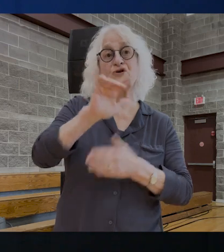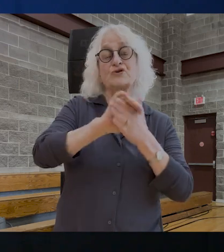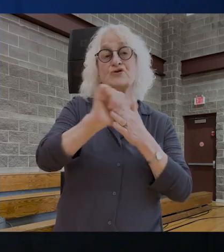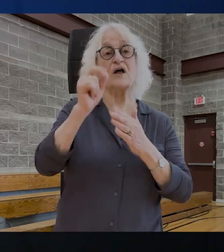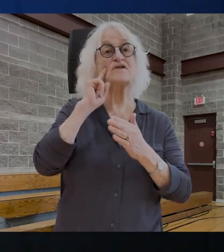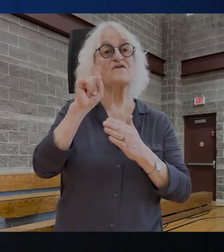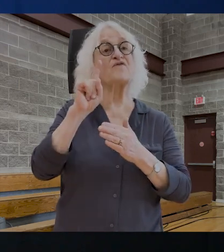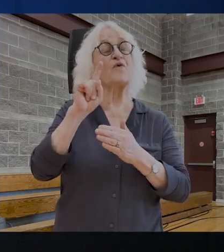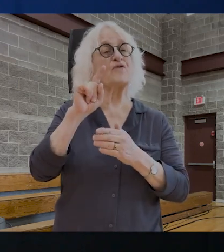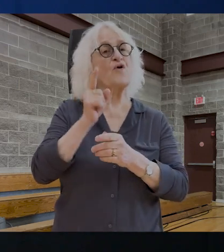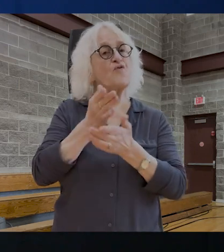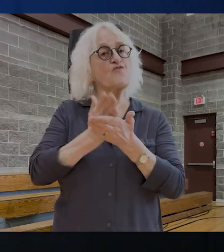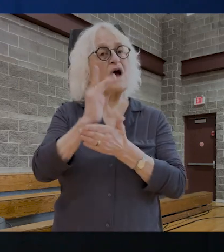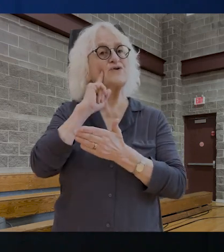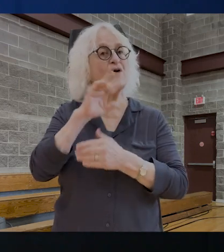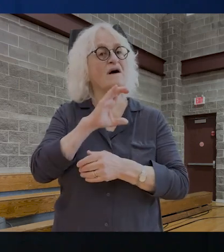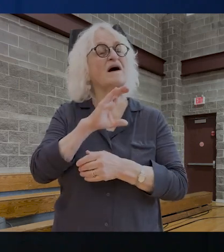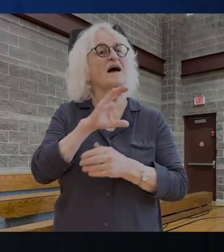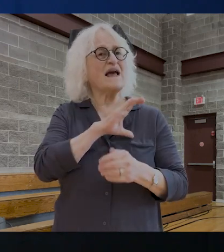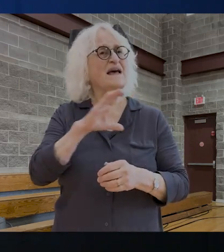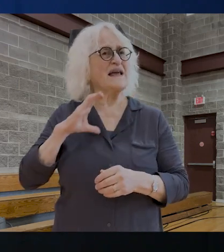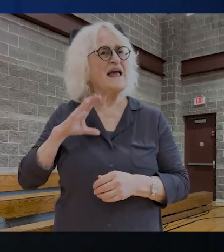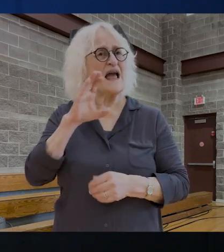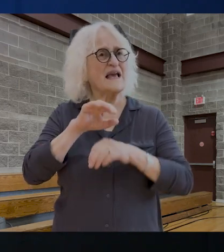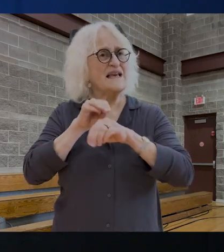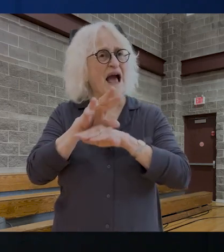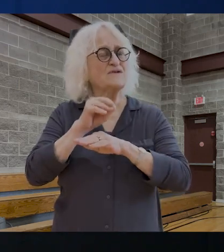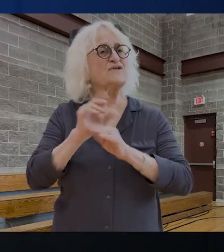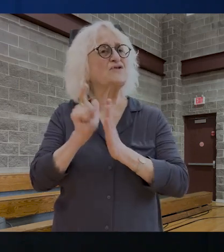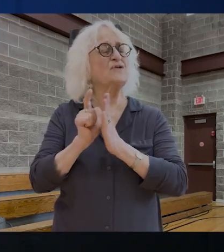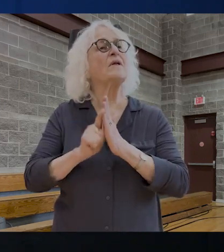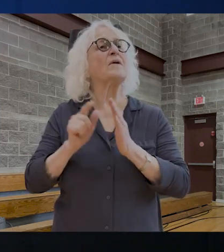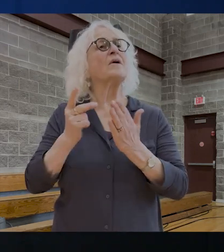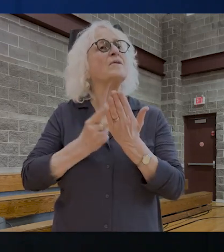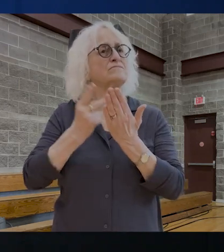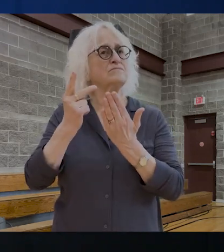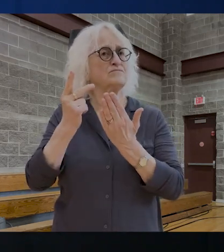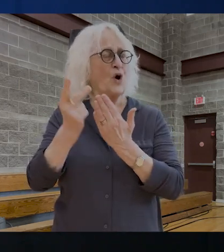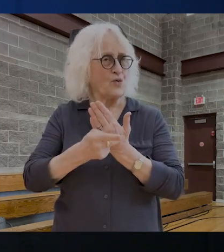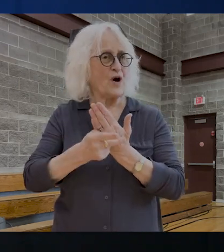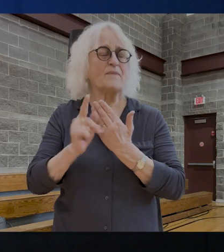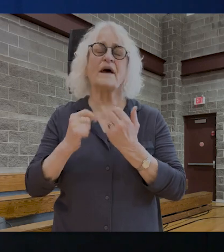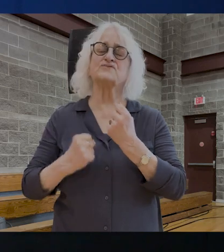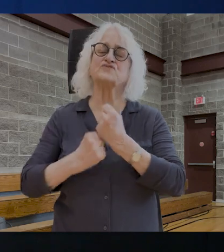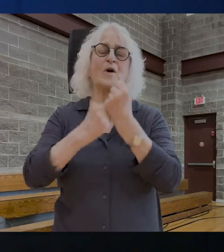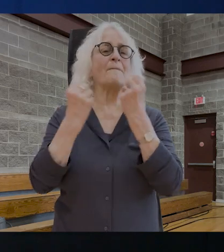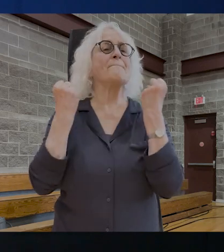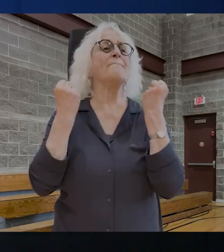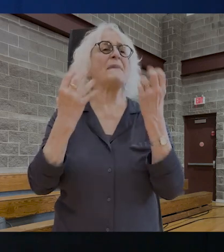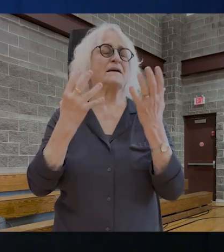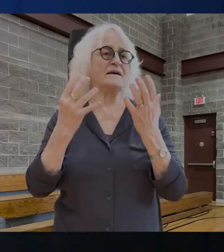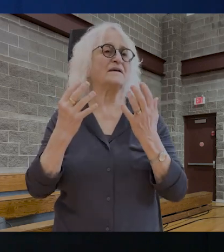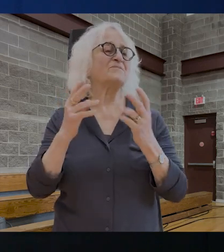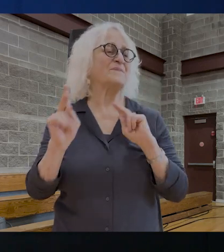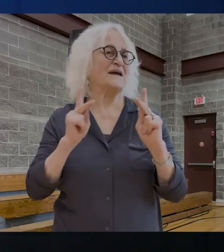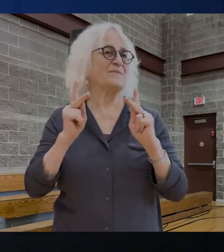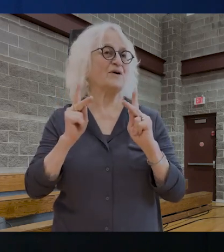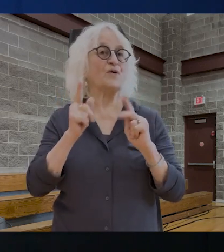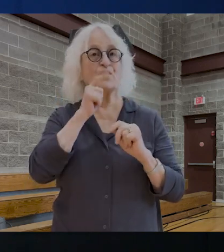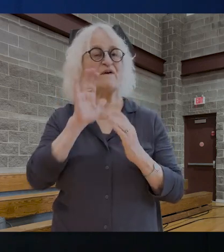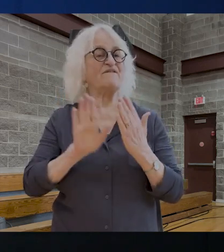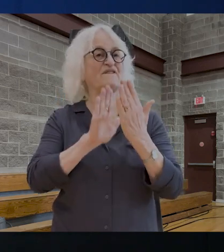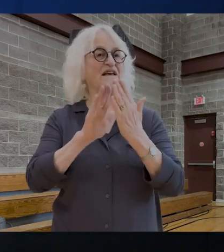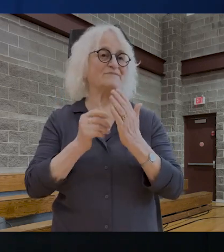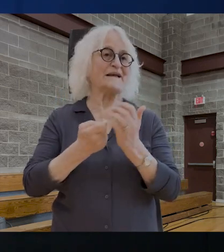for the Right to Counsel program that has supported so many individuals and families facing eviction. This budget